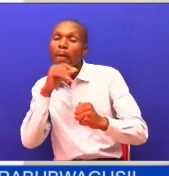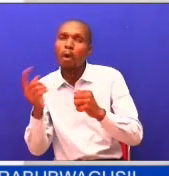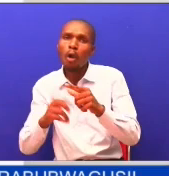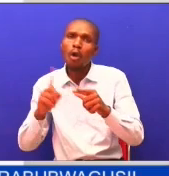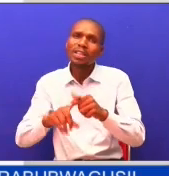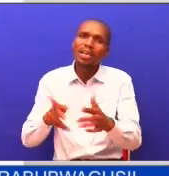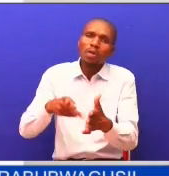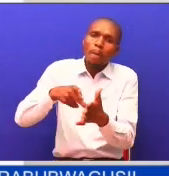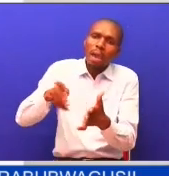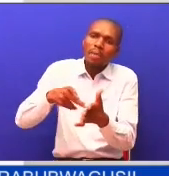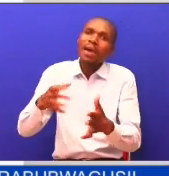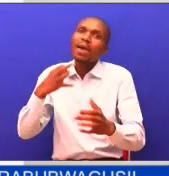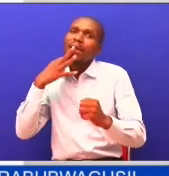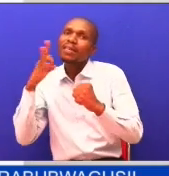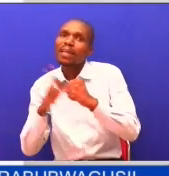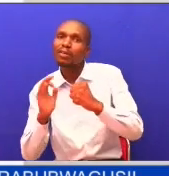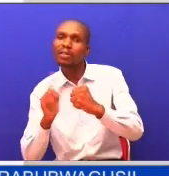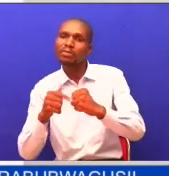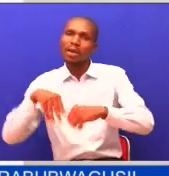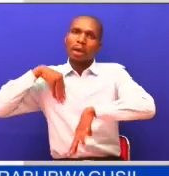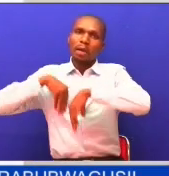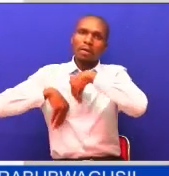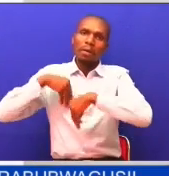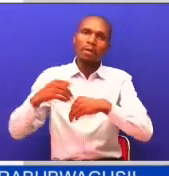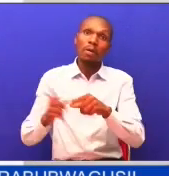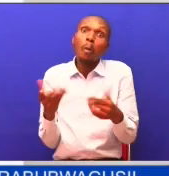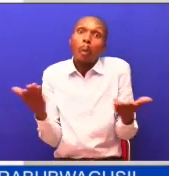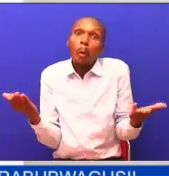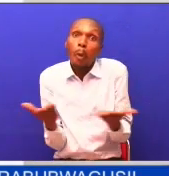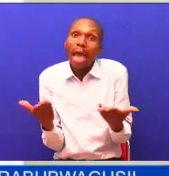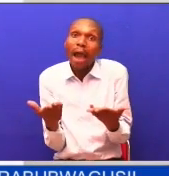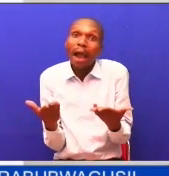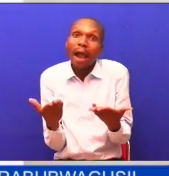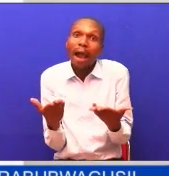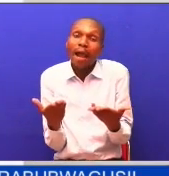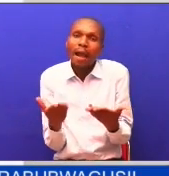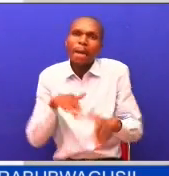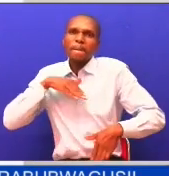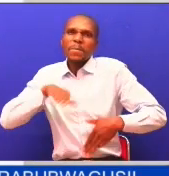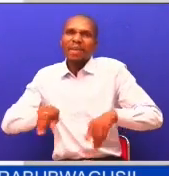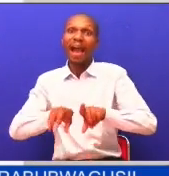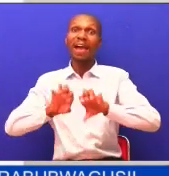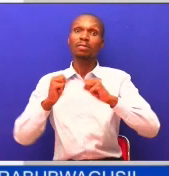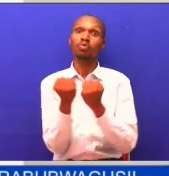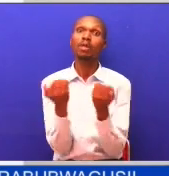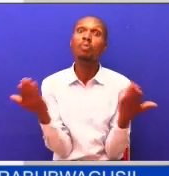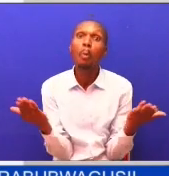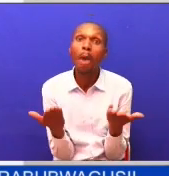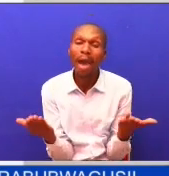give 800,000, where are our morals as a society?